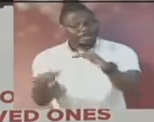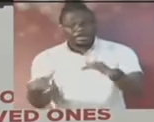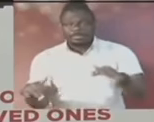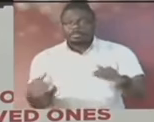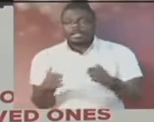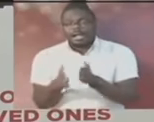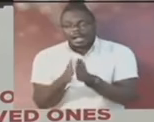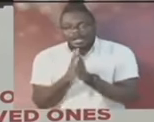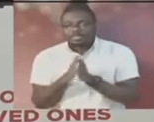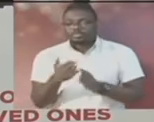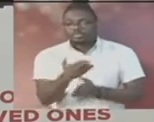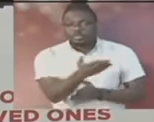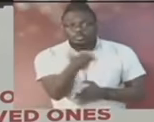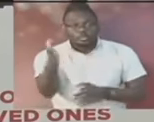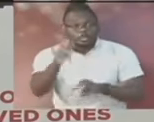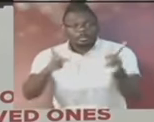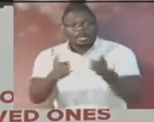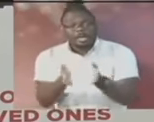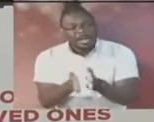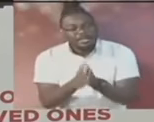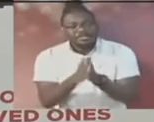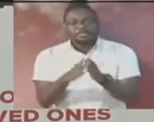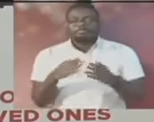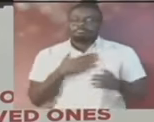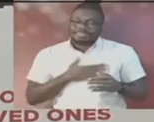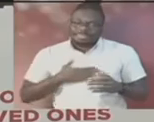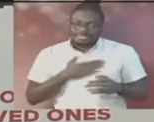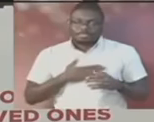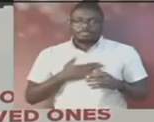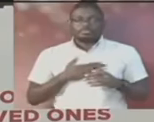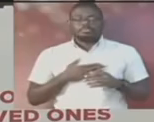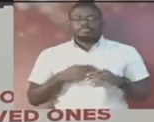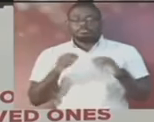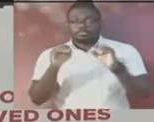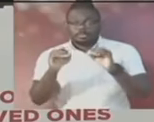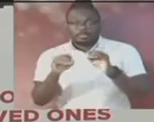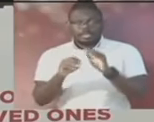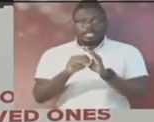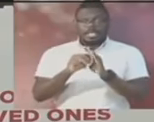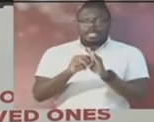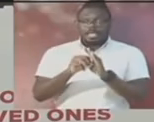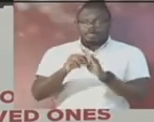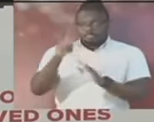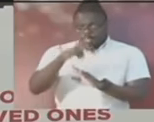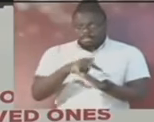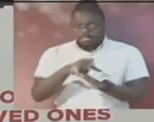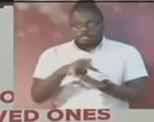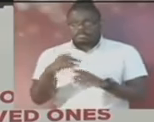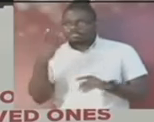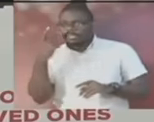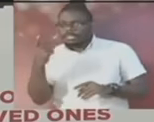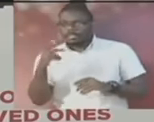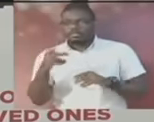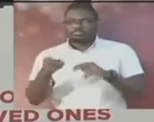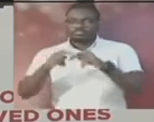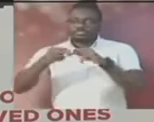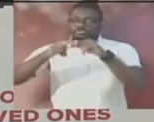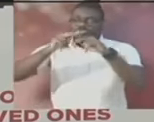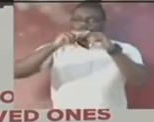which we put in place since April of this year, because we saw the increase in the number of cases. We